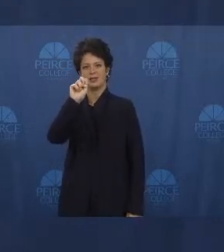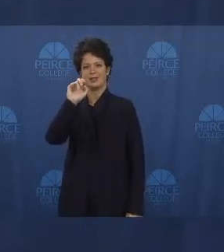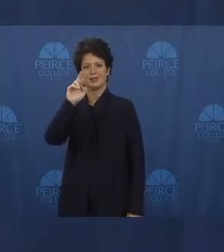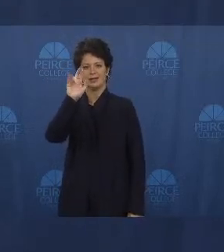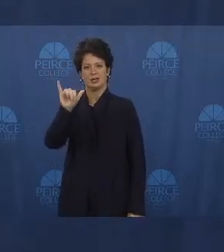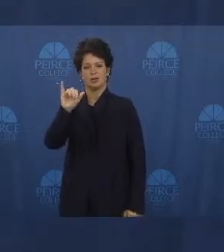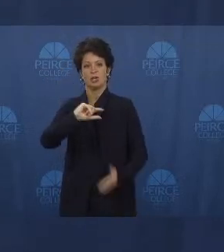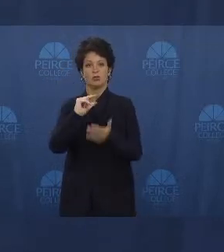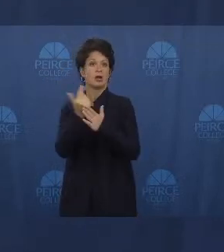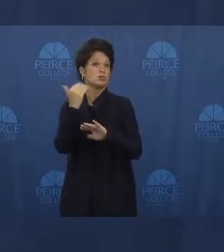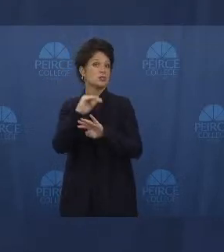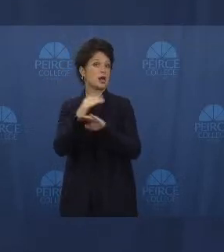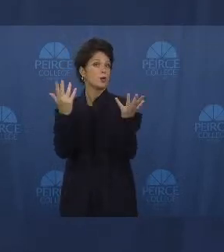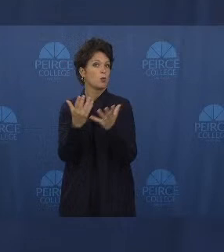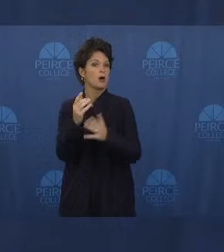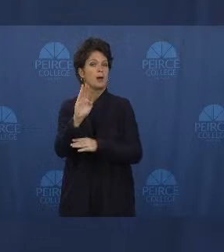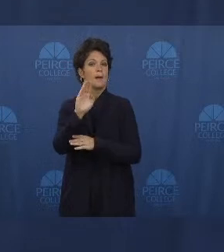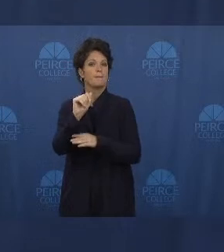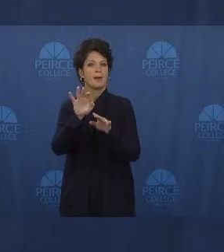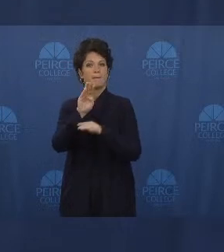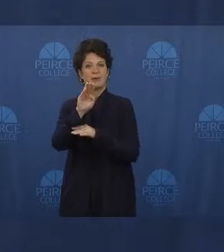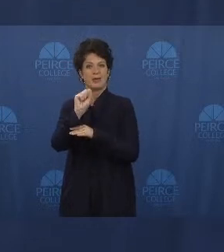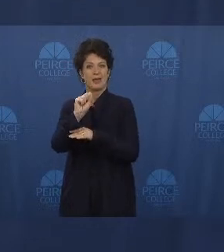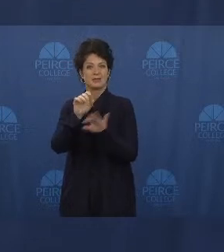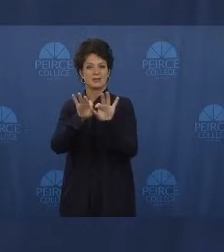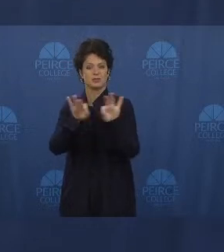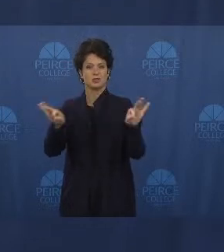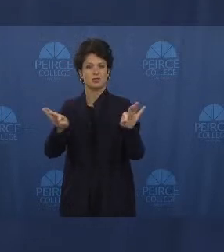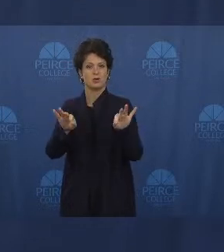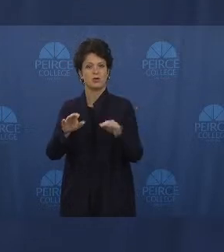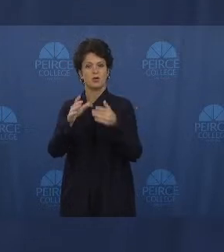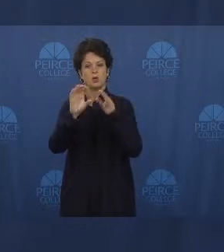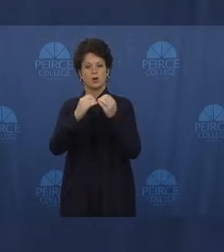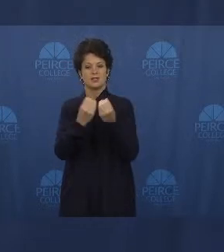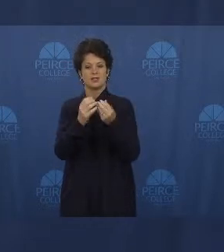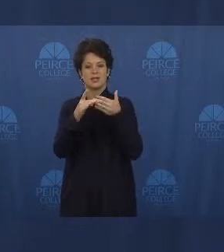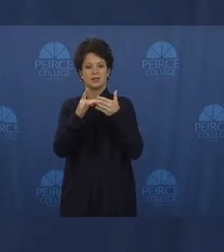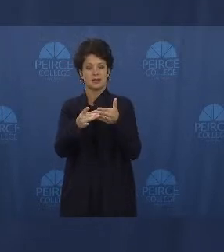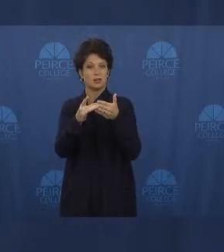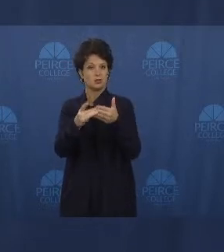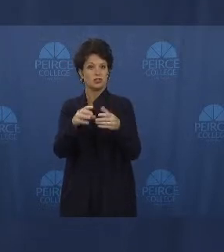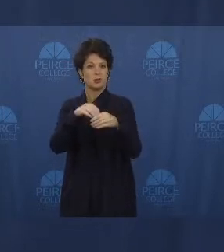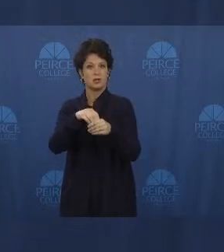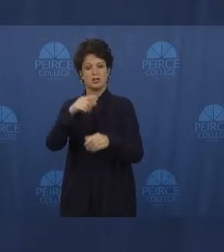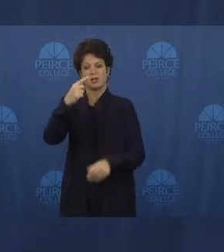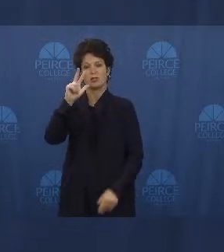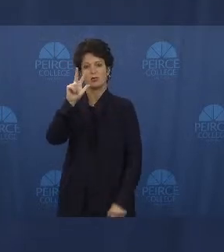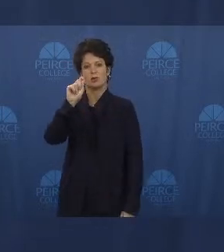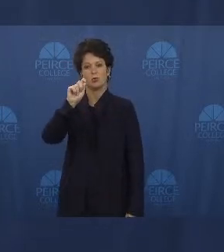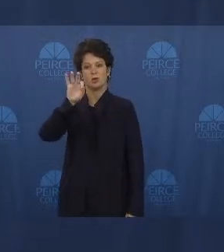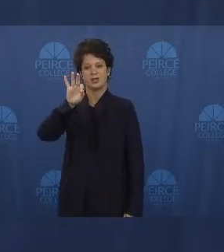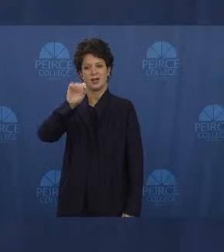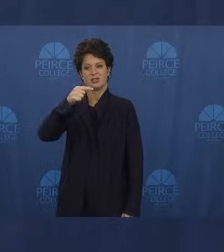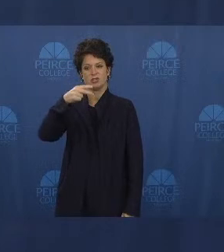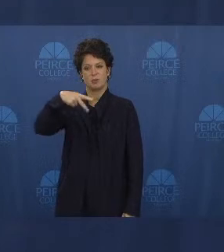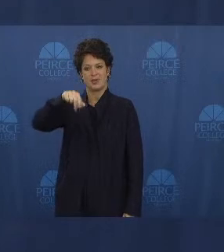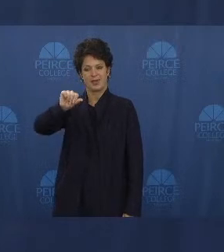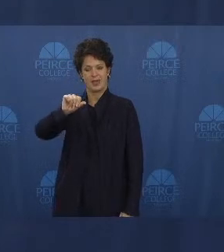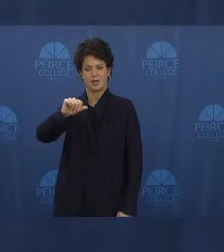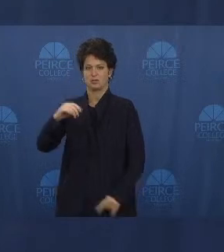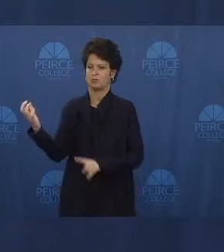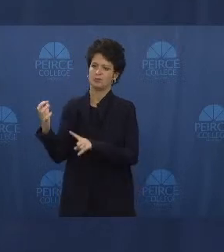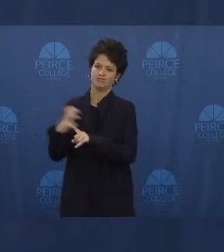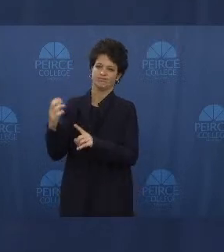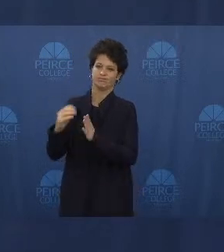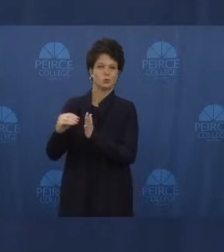evening with a Bachelor of Science in Organizational Leadership with a 3.9 GPA. She has been an excellent